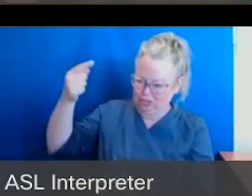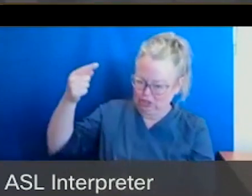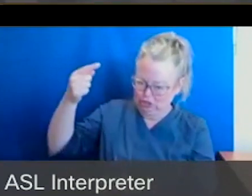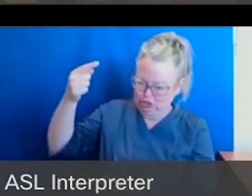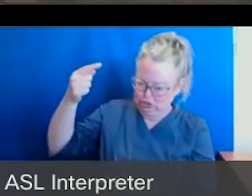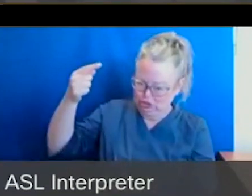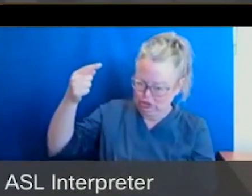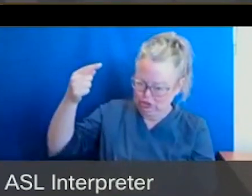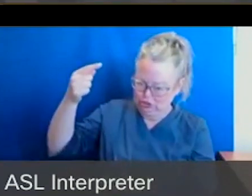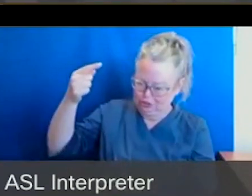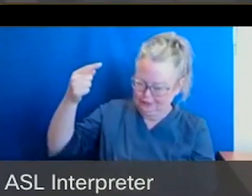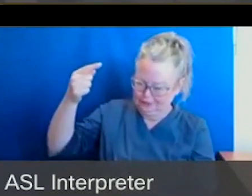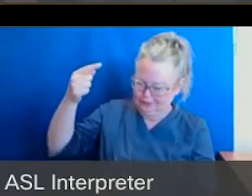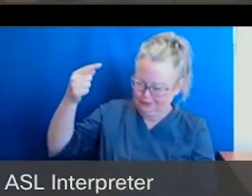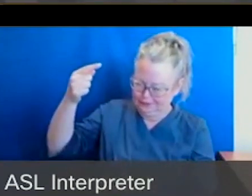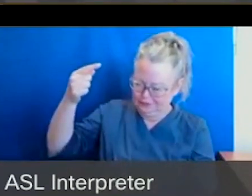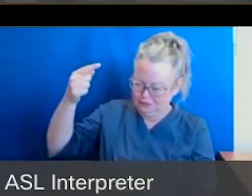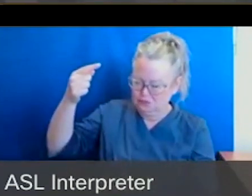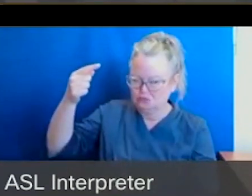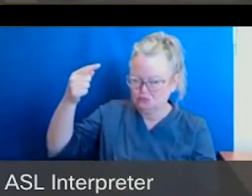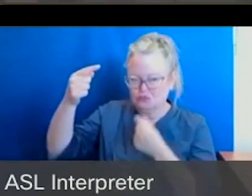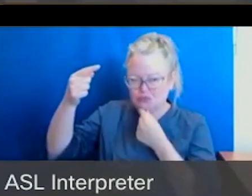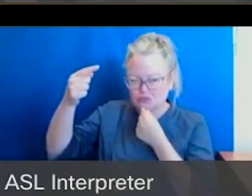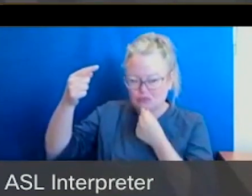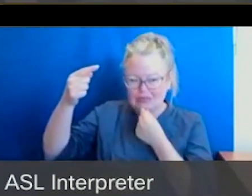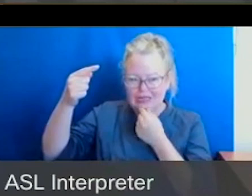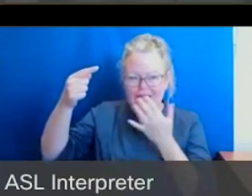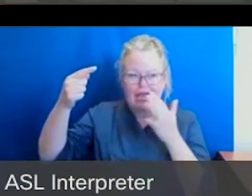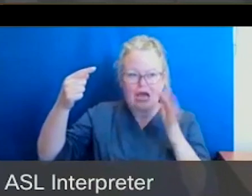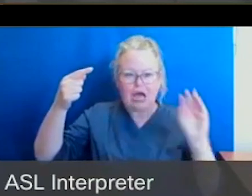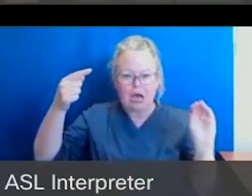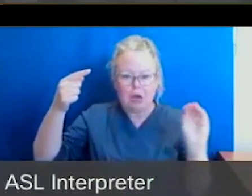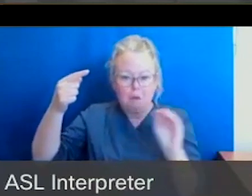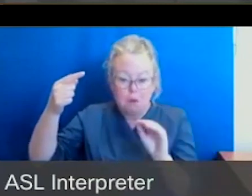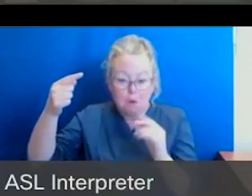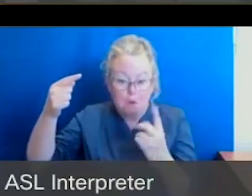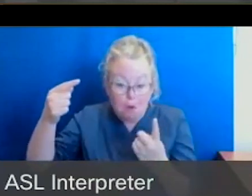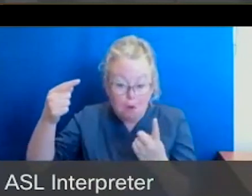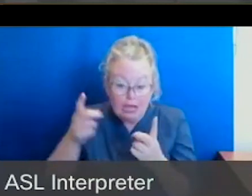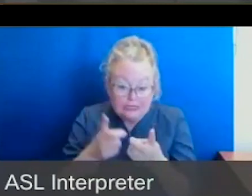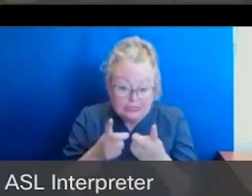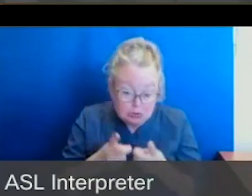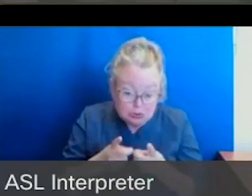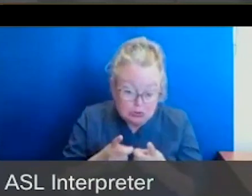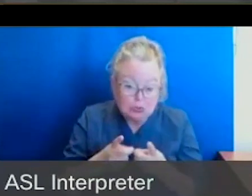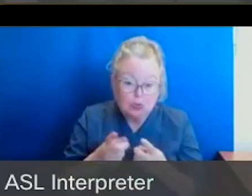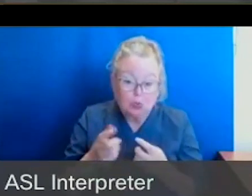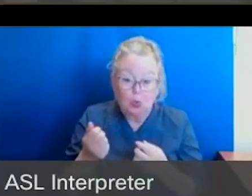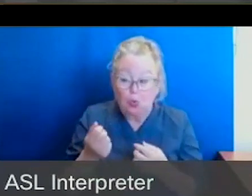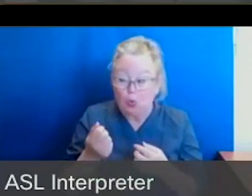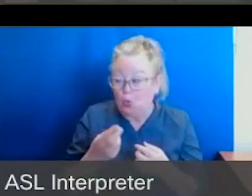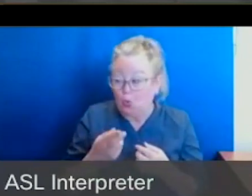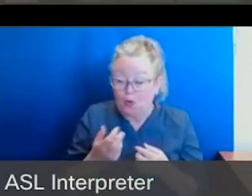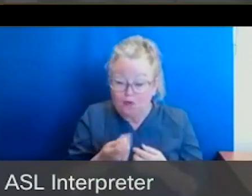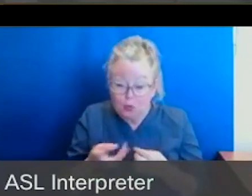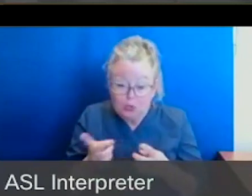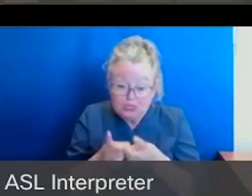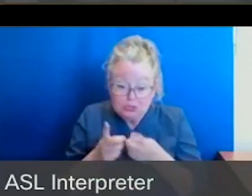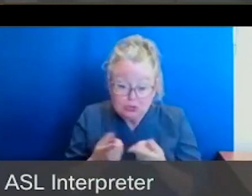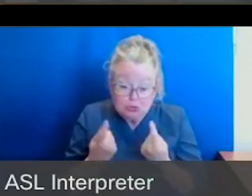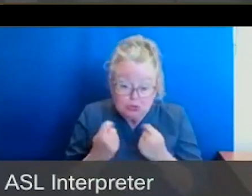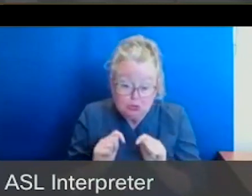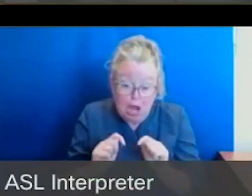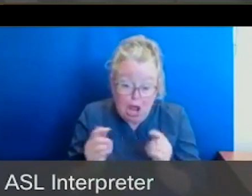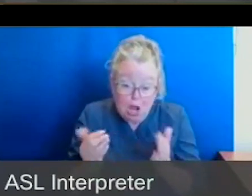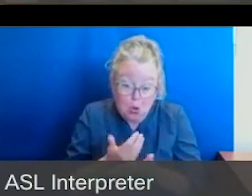the partnership. But let's say one district or several districts were trying something new. The state wanted